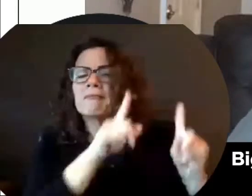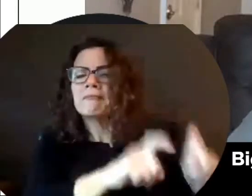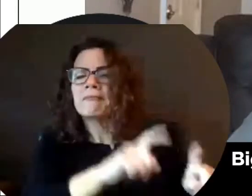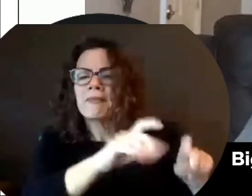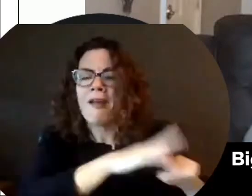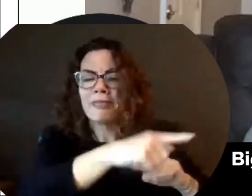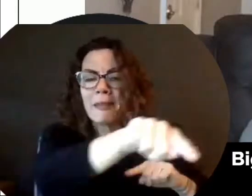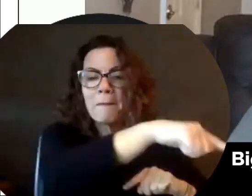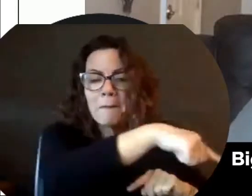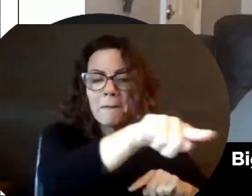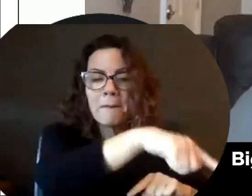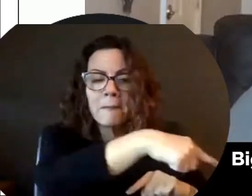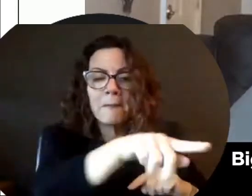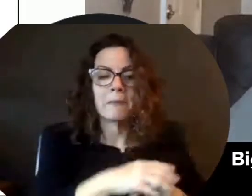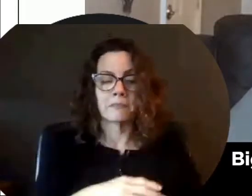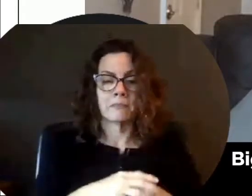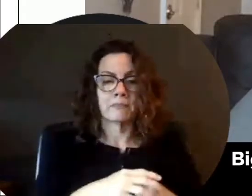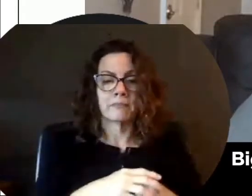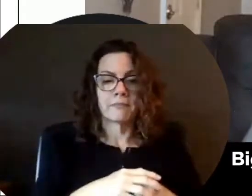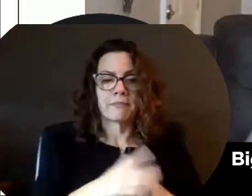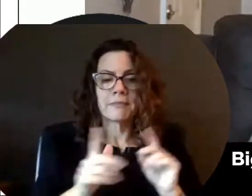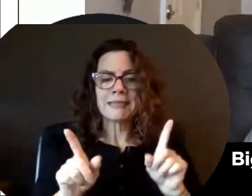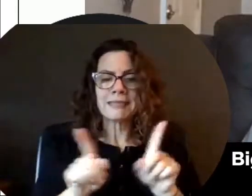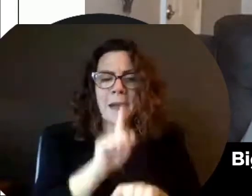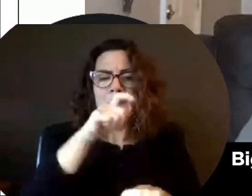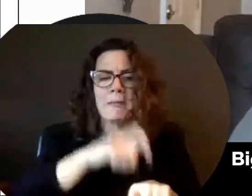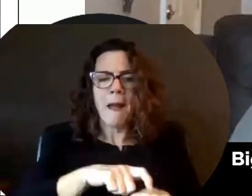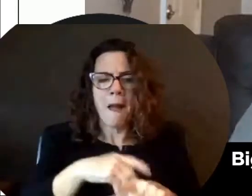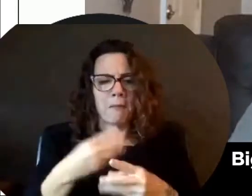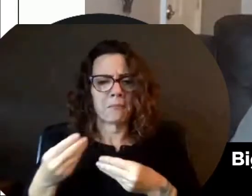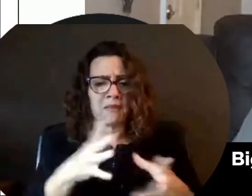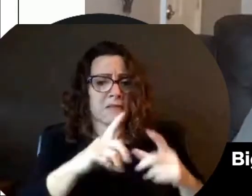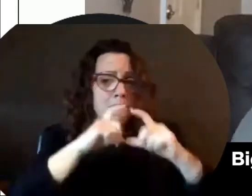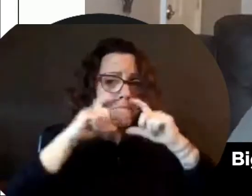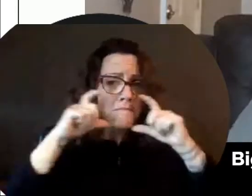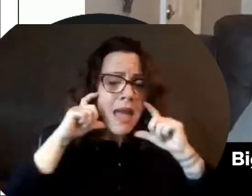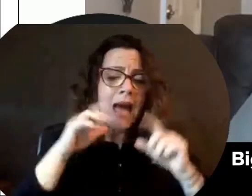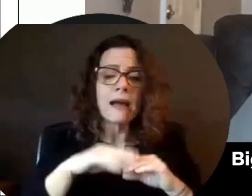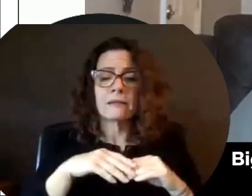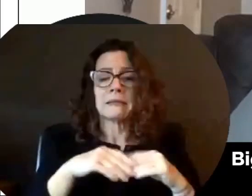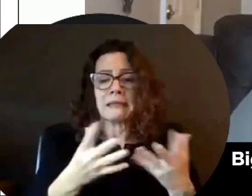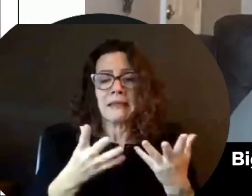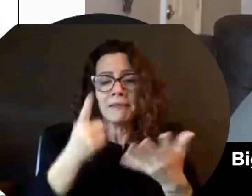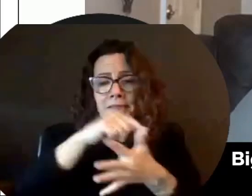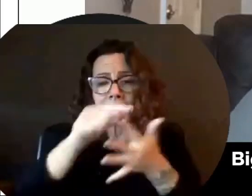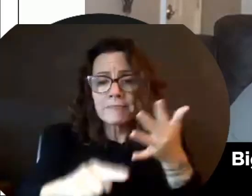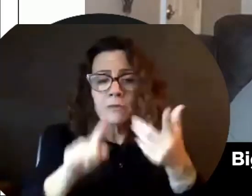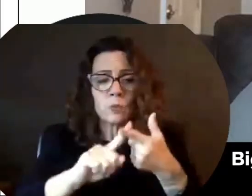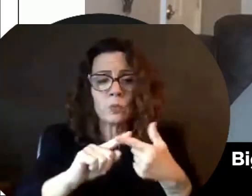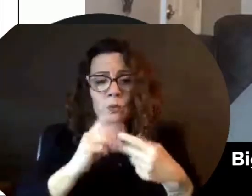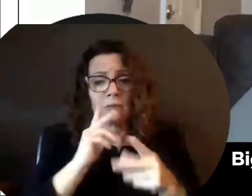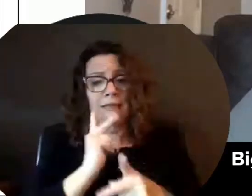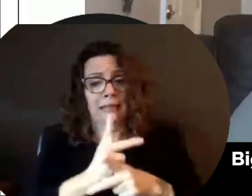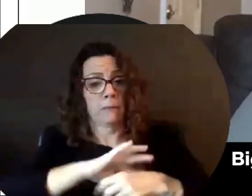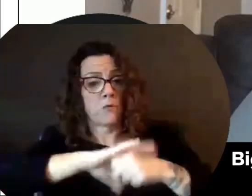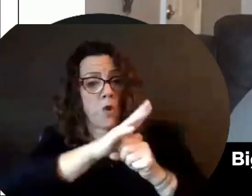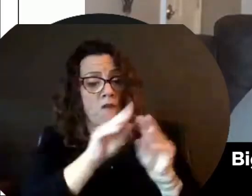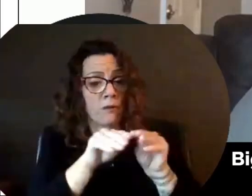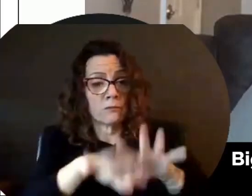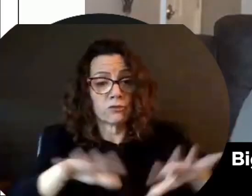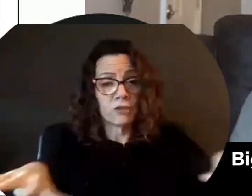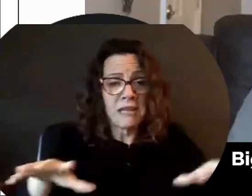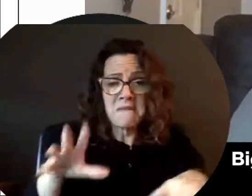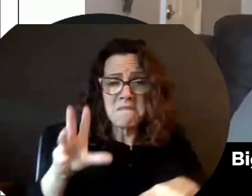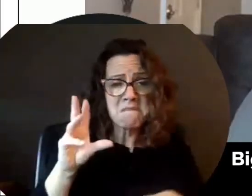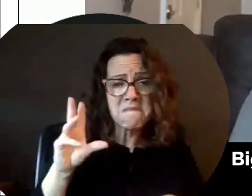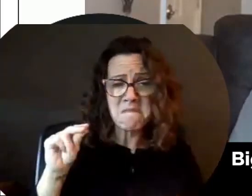necessary things to be able to keep COVID from spreading. So that is also in a way devouring people's body. That's taking that